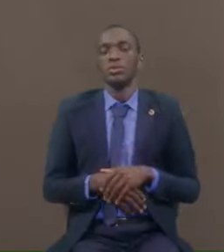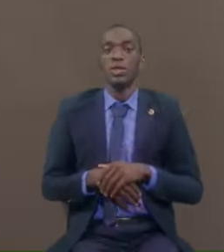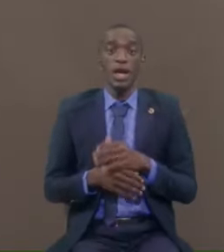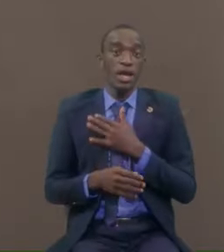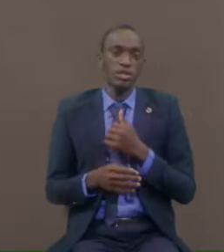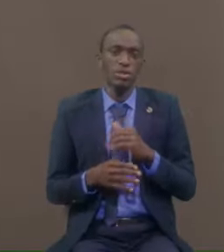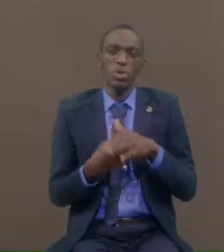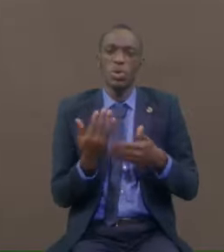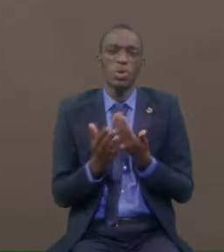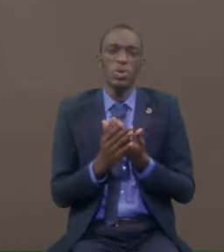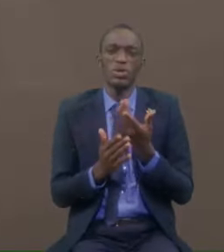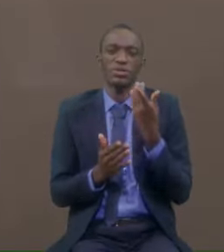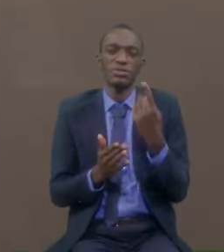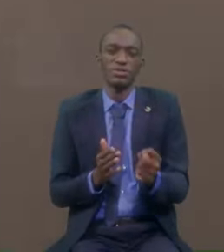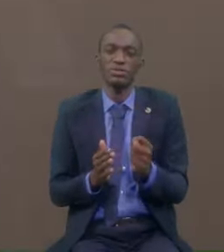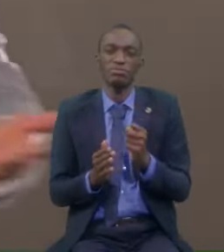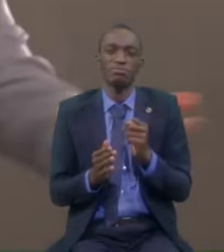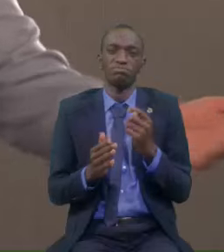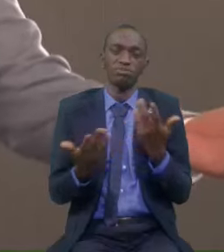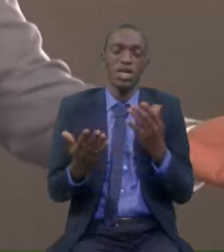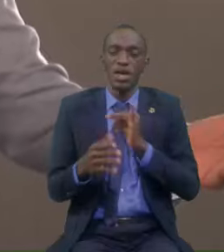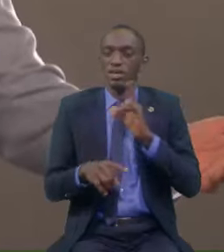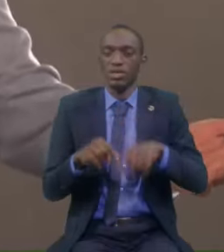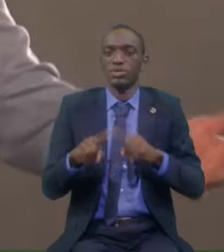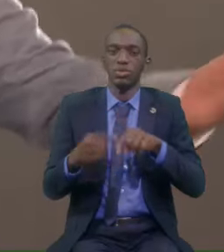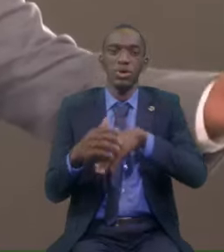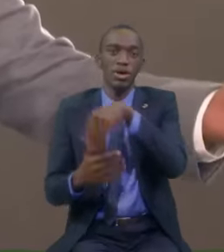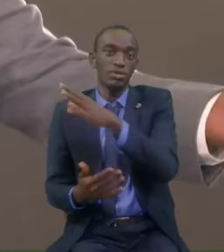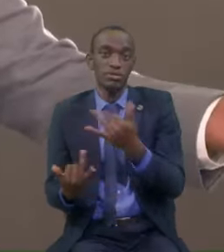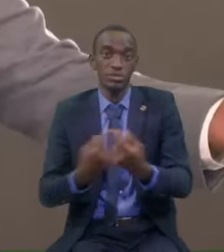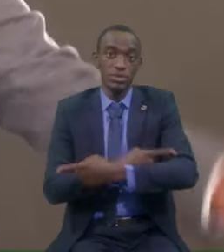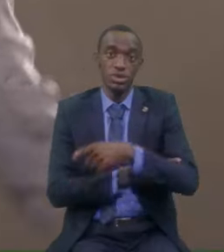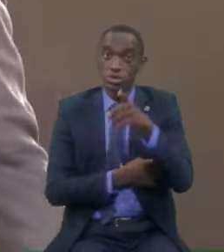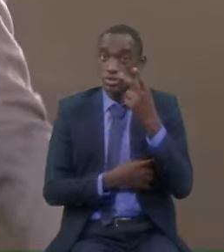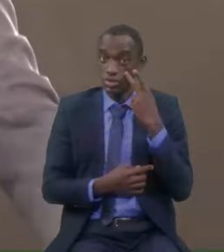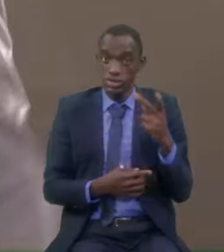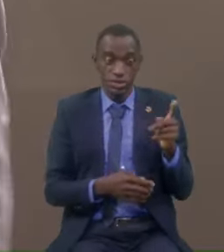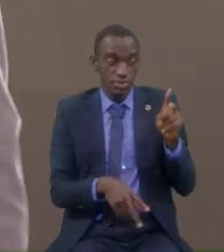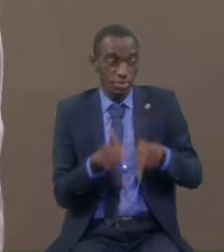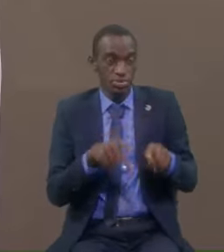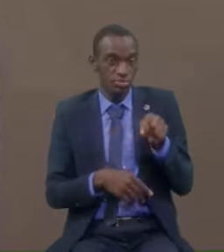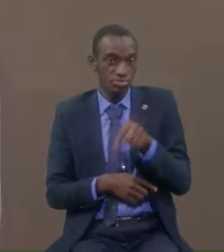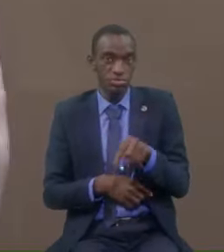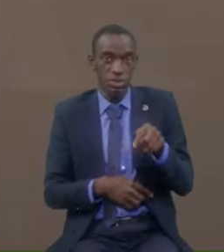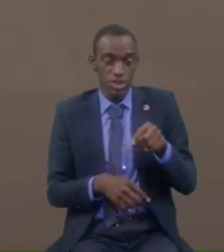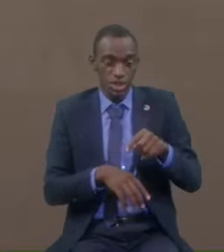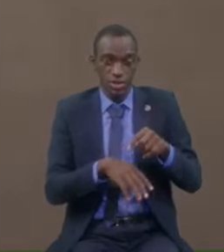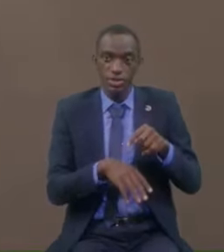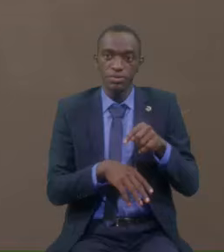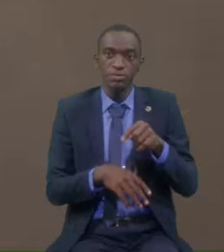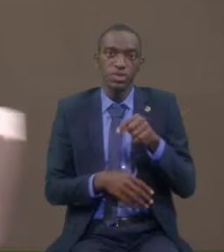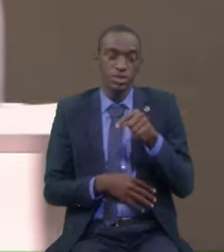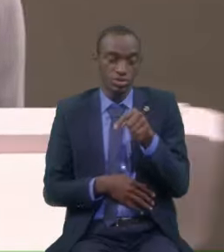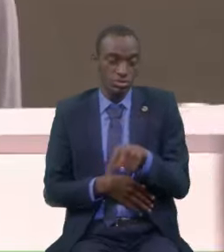what happened? You see those people that, as you know, the lame was healed in chapter 3, the